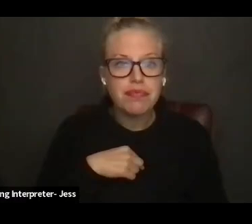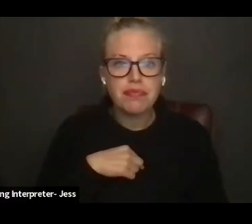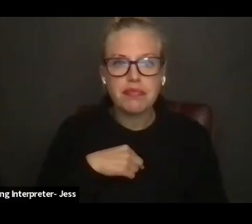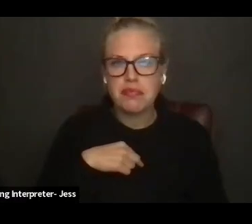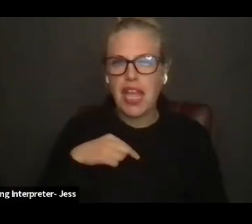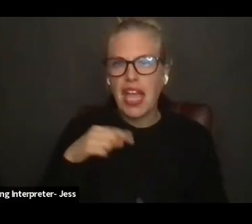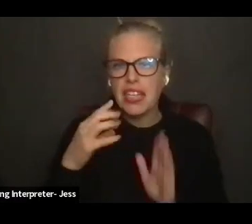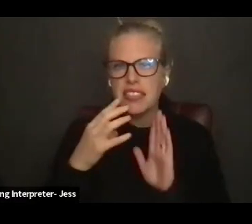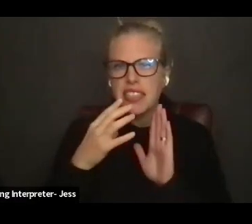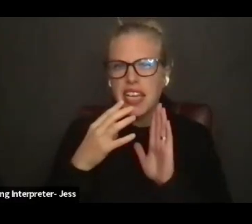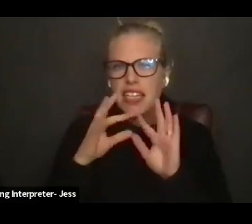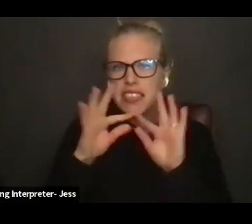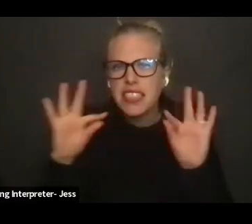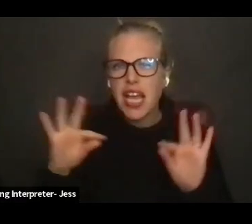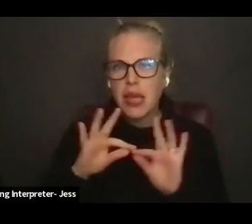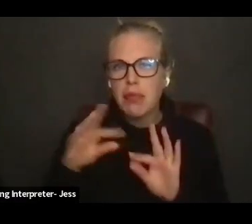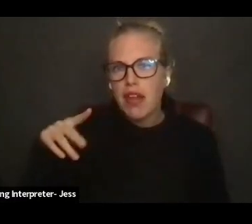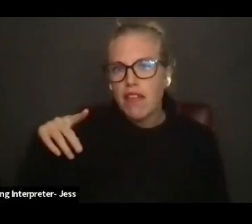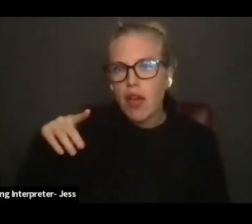just want to see what this form